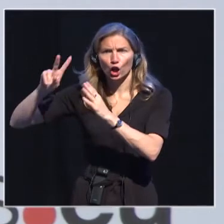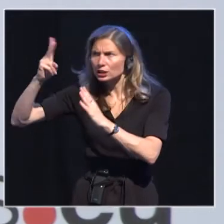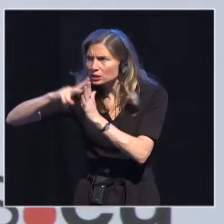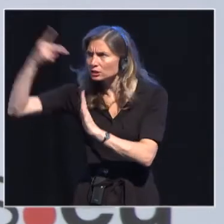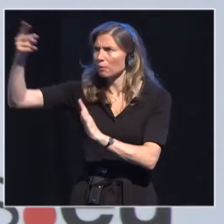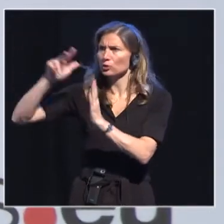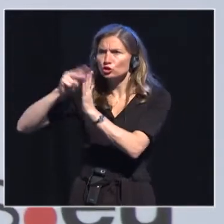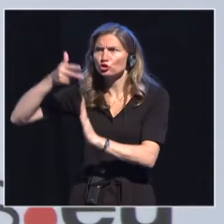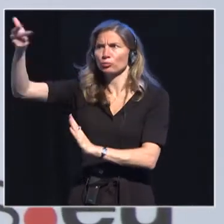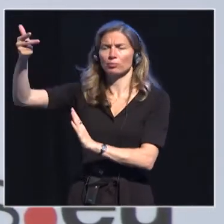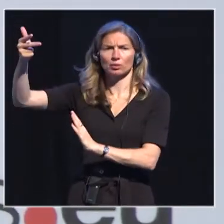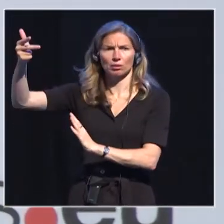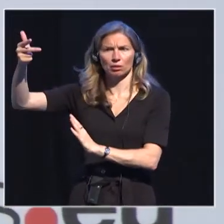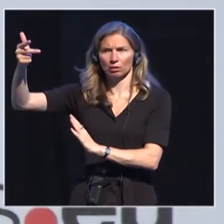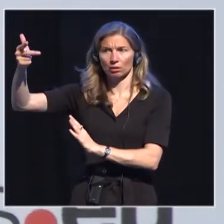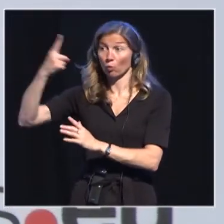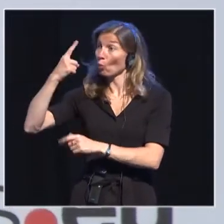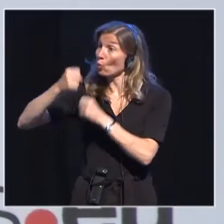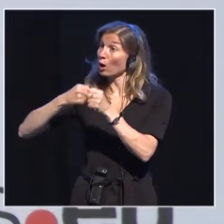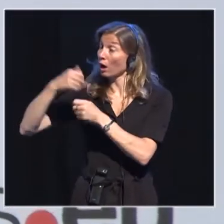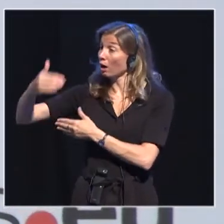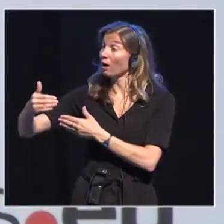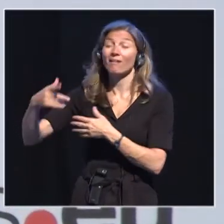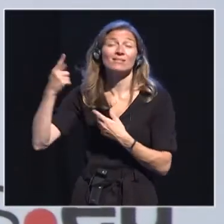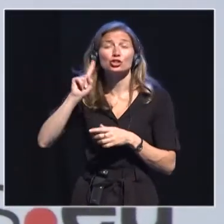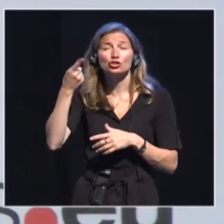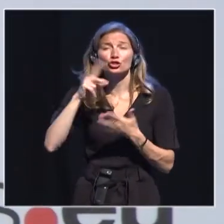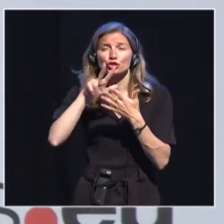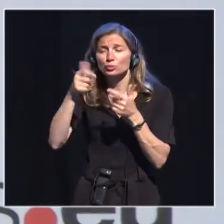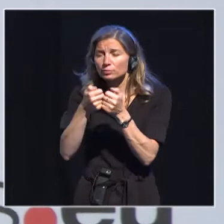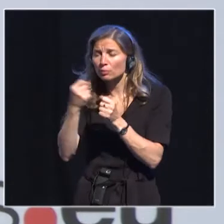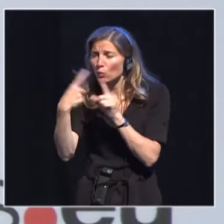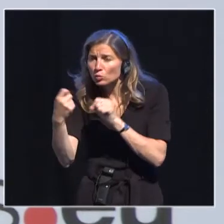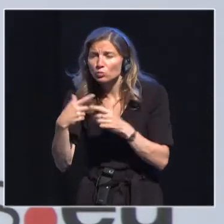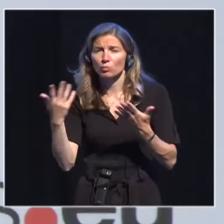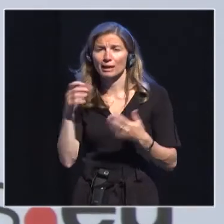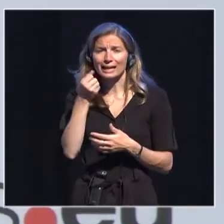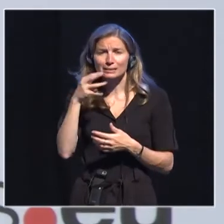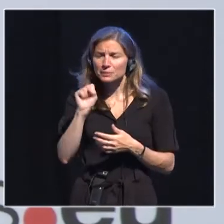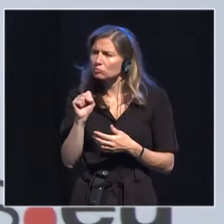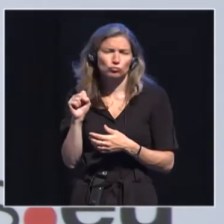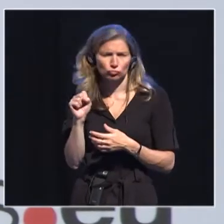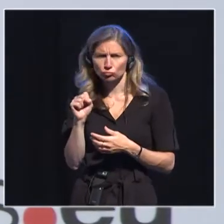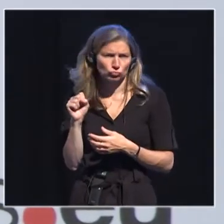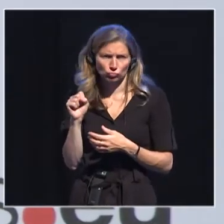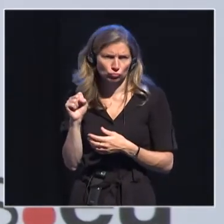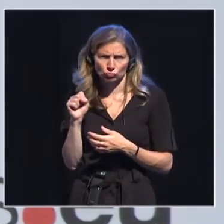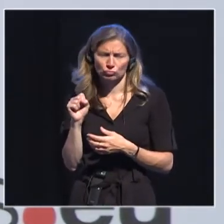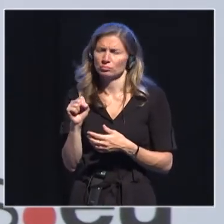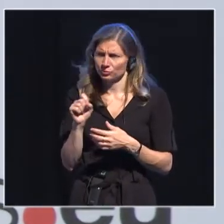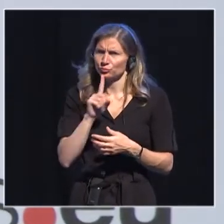year. And this is not for WhatsApps or SMSs or what have you. It's not. It's because it's making a real difference in people's